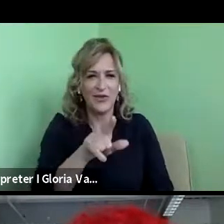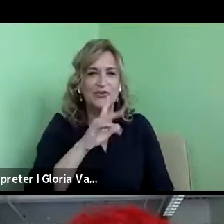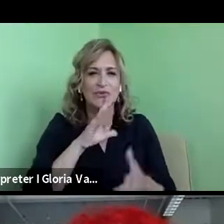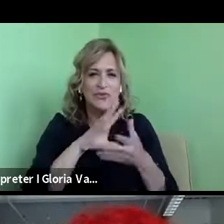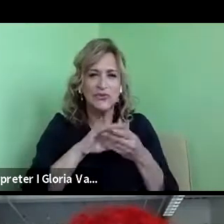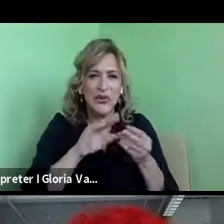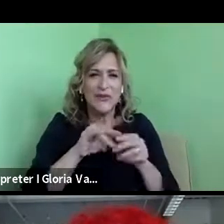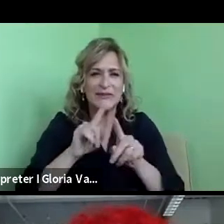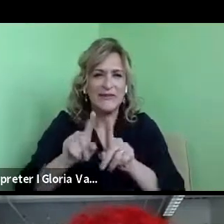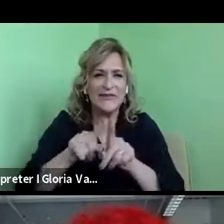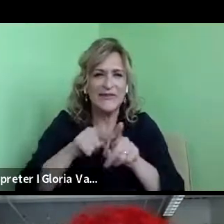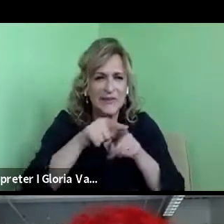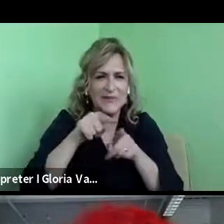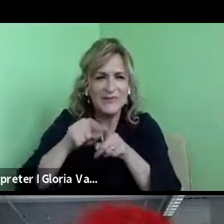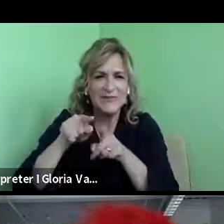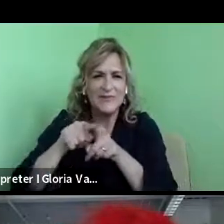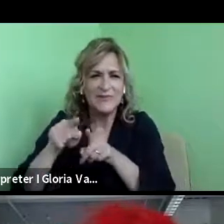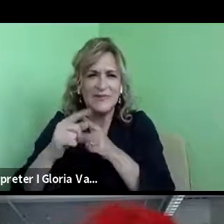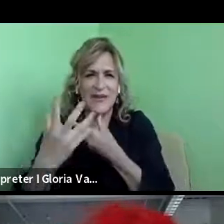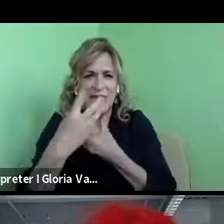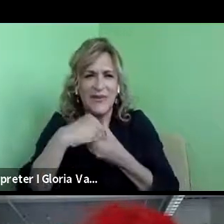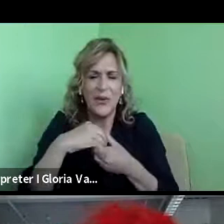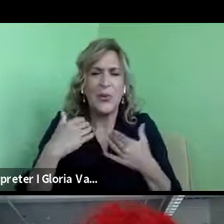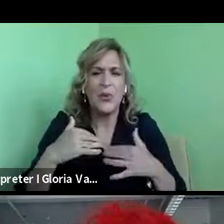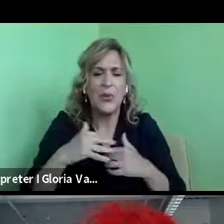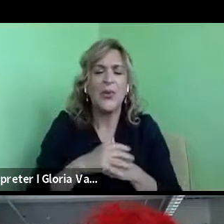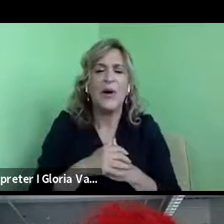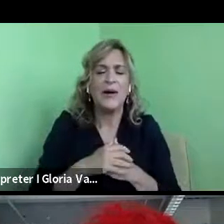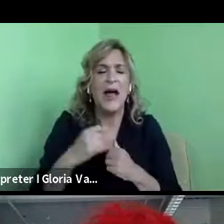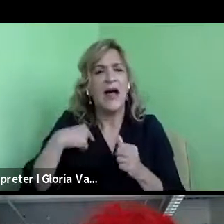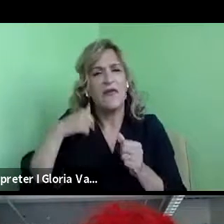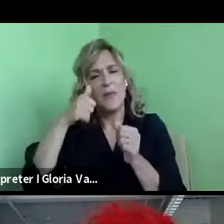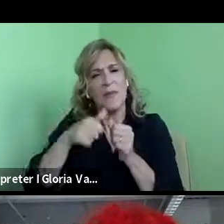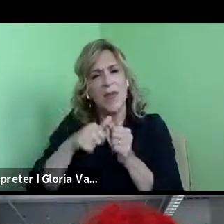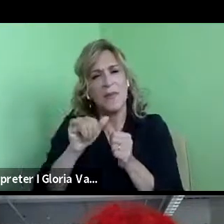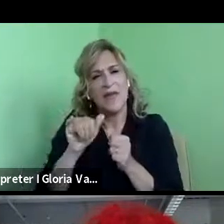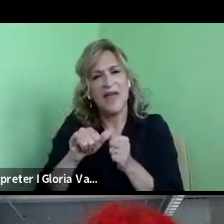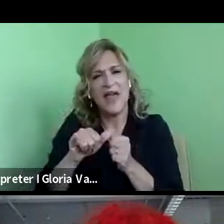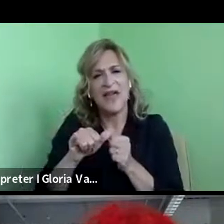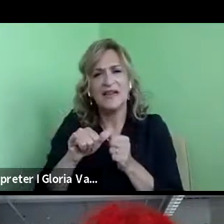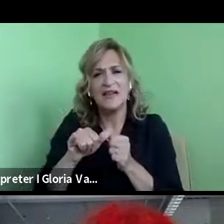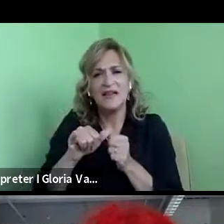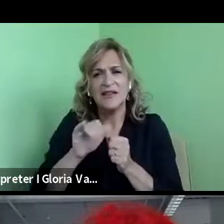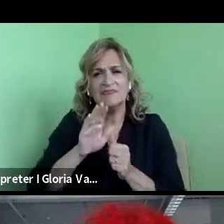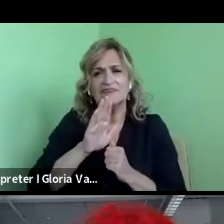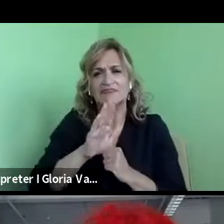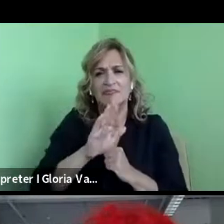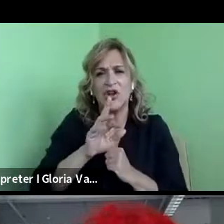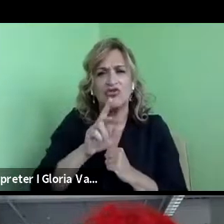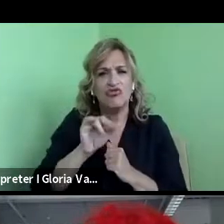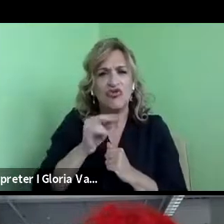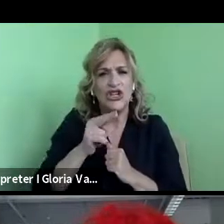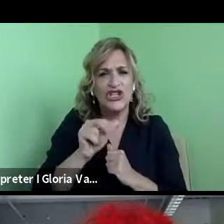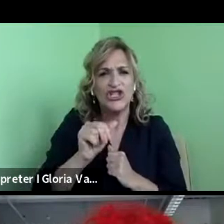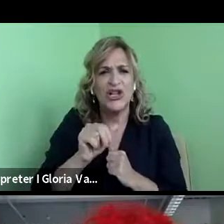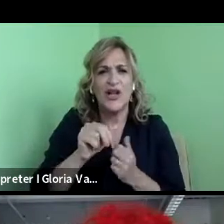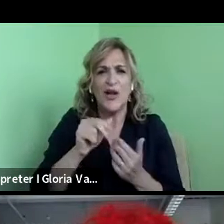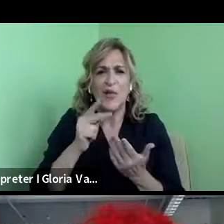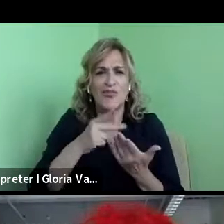interdisciplinary. I remember Risha's project. I remember the colors, just